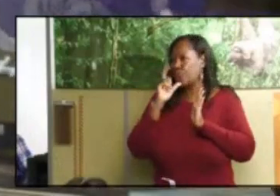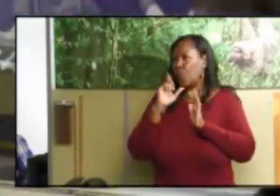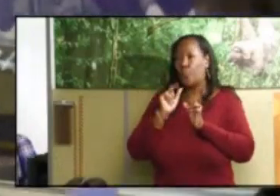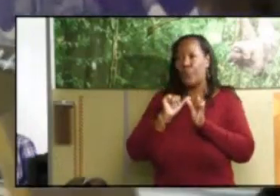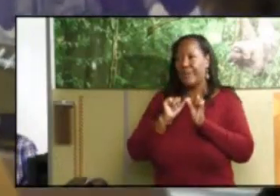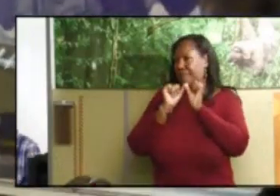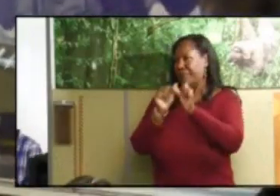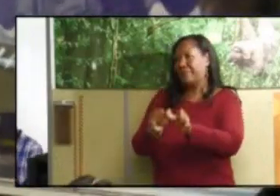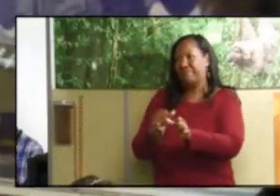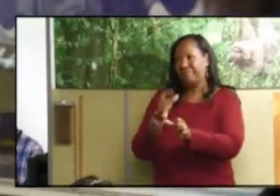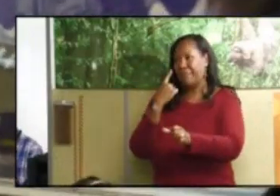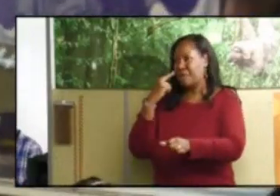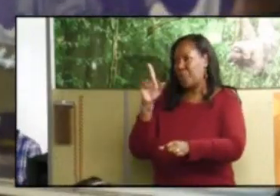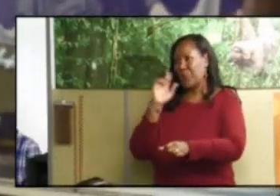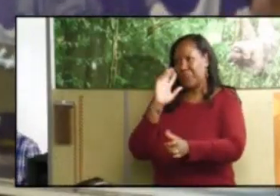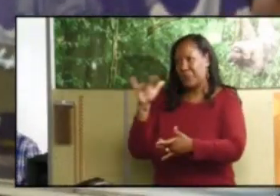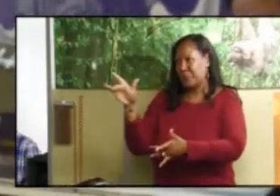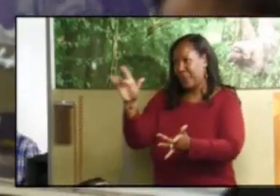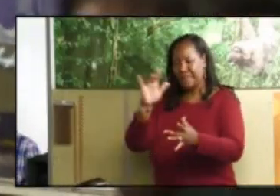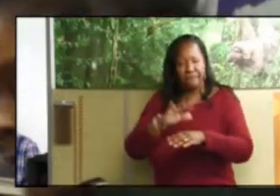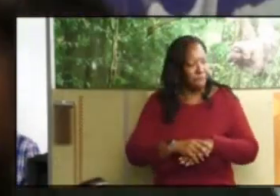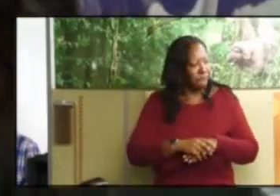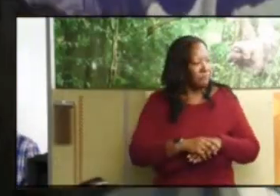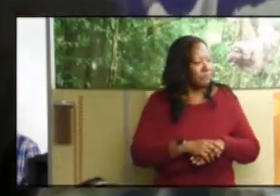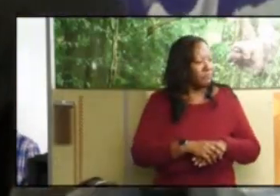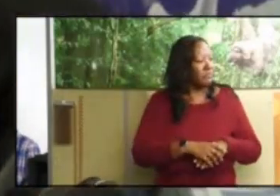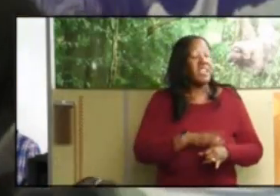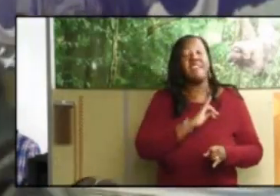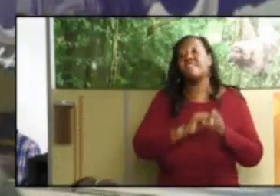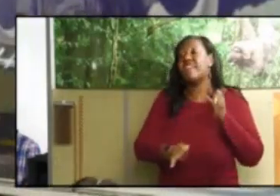tour. Finally landing on a